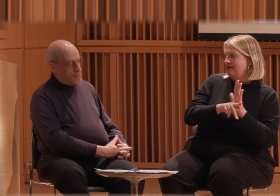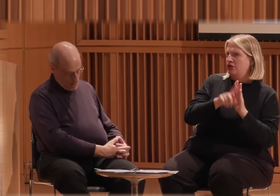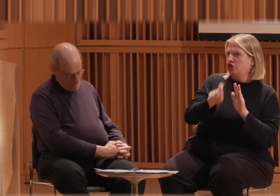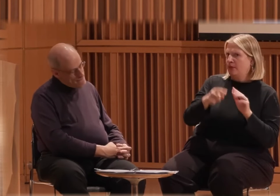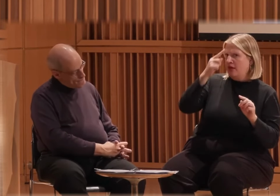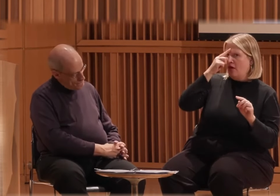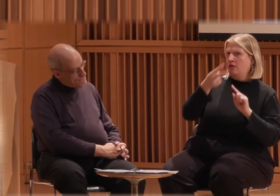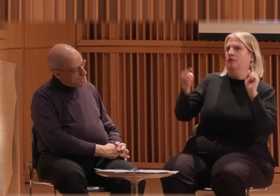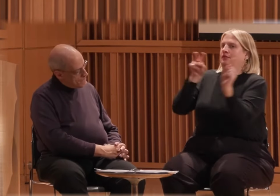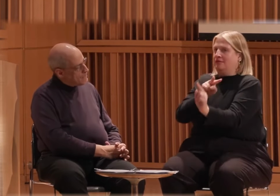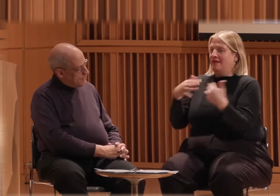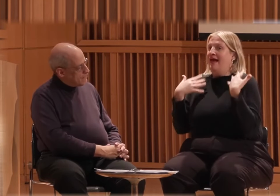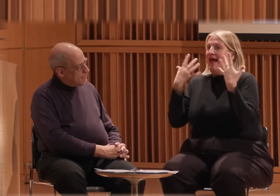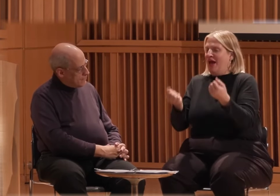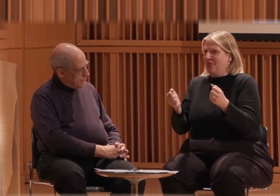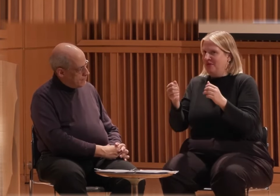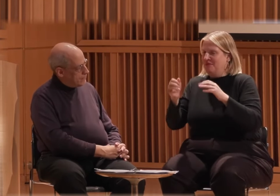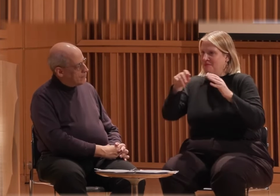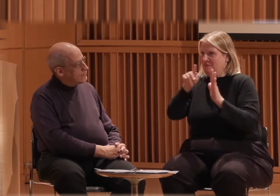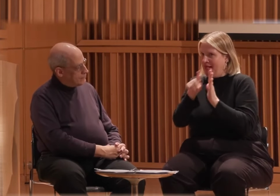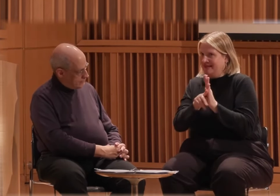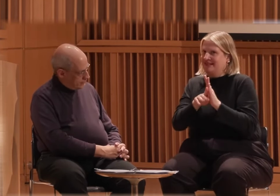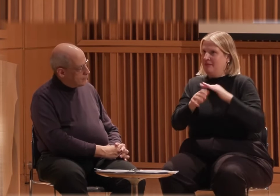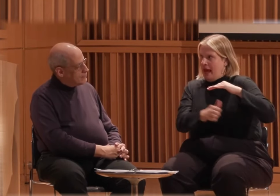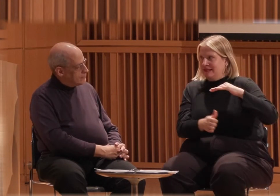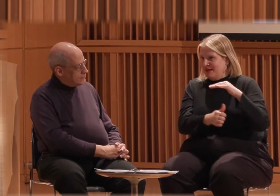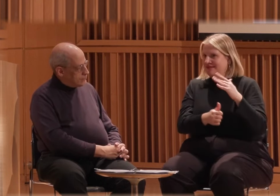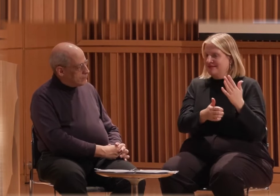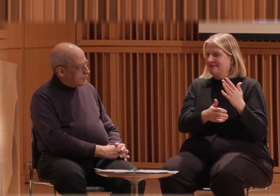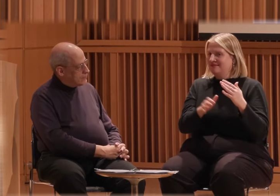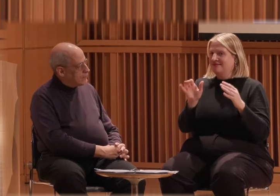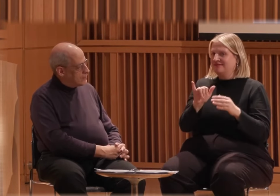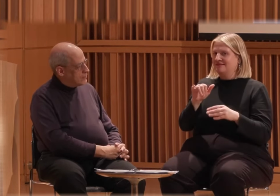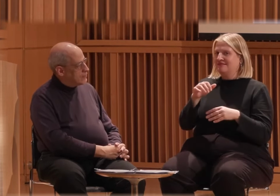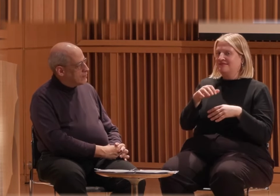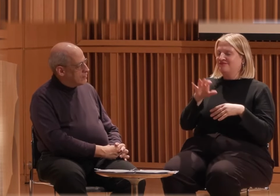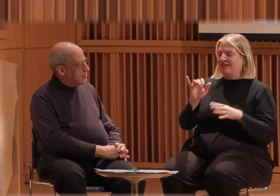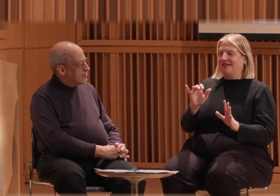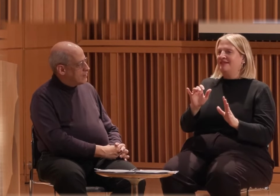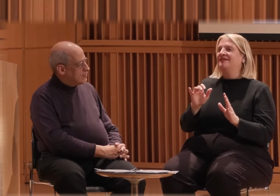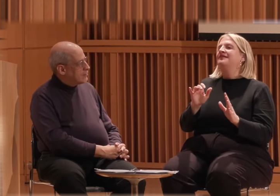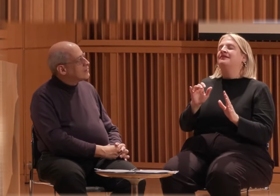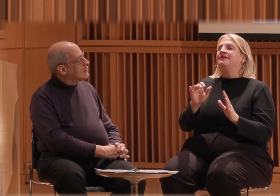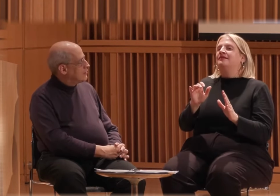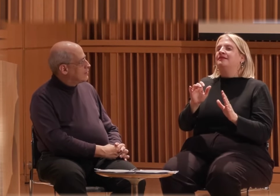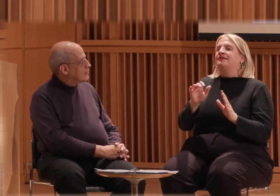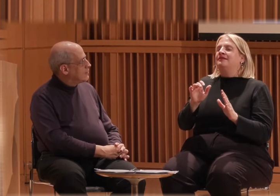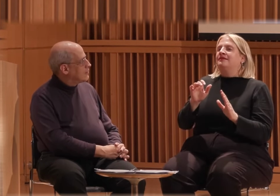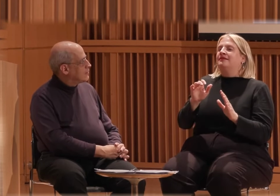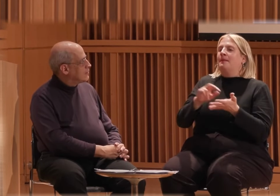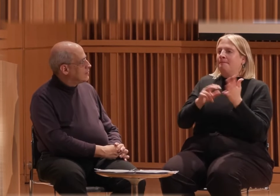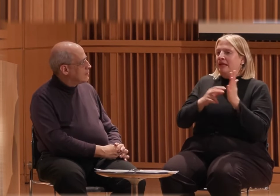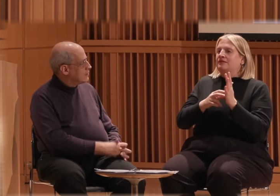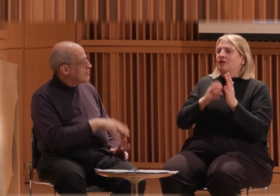policy regarding basements. It's like the movie Parasite rendered literal, and it's going to be